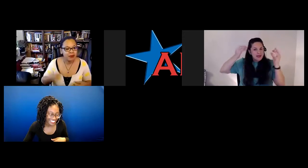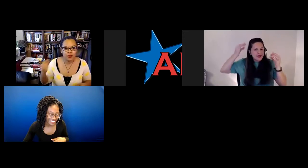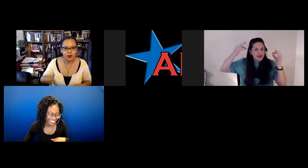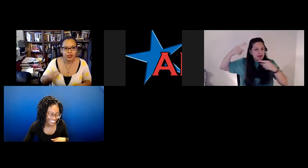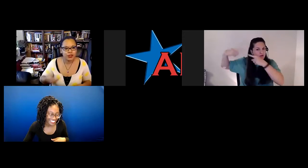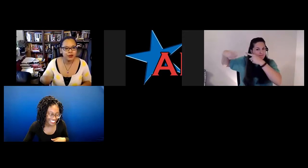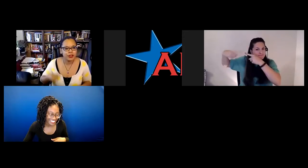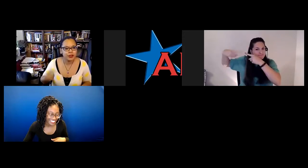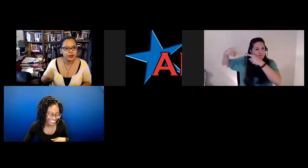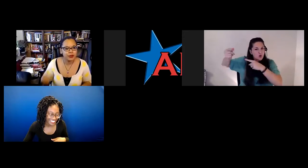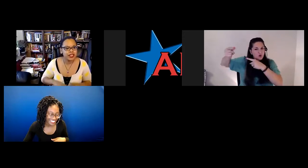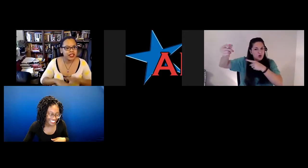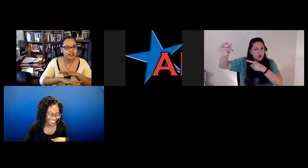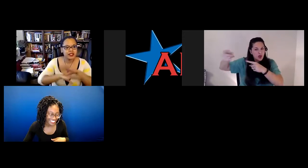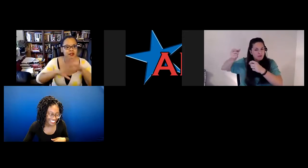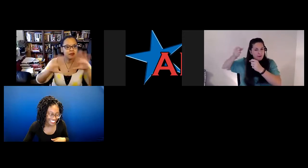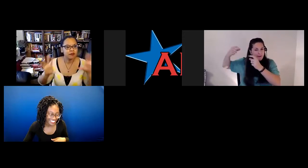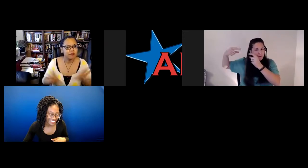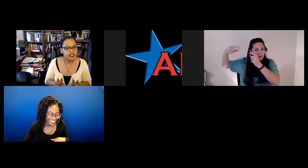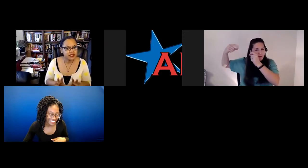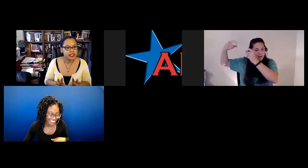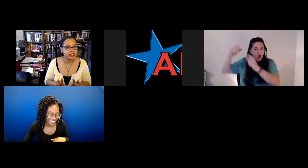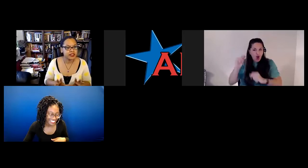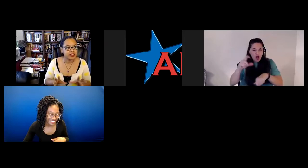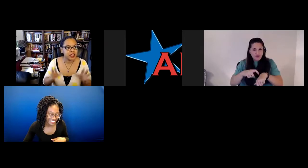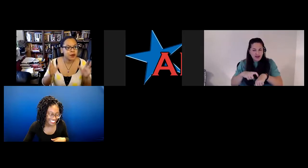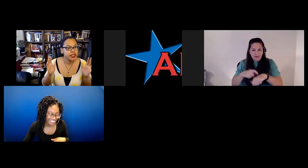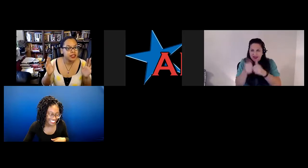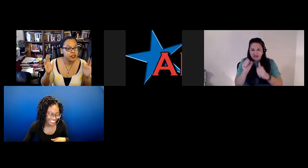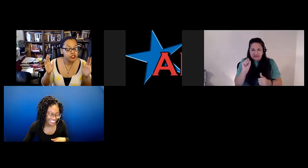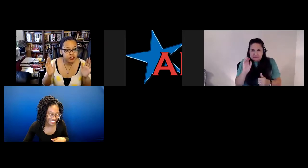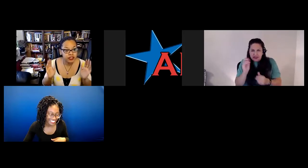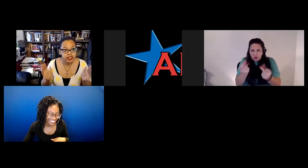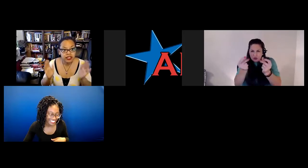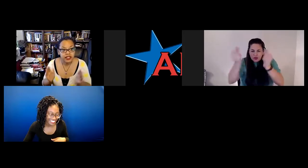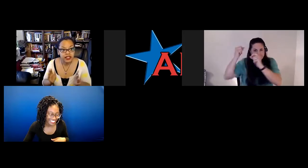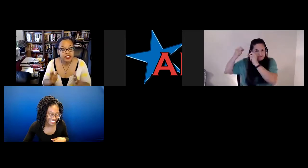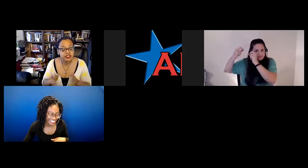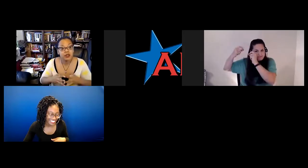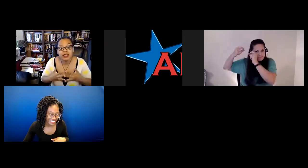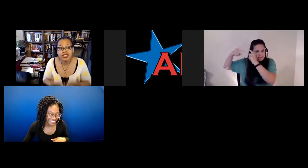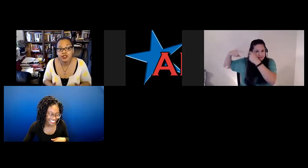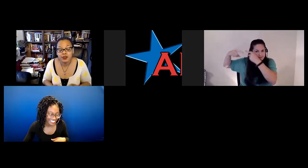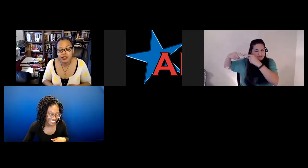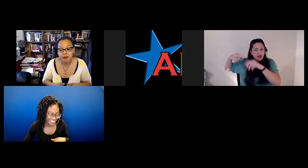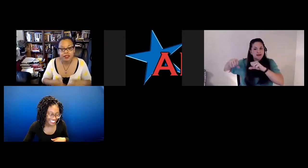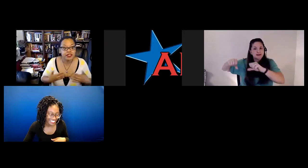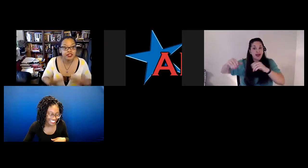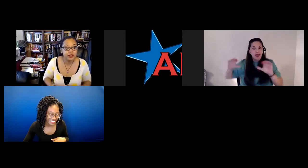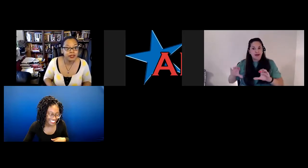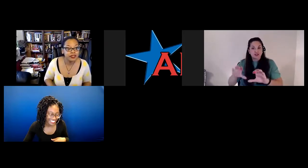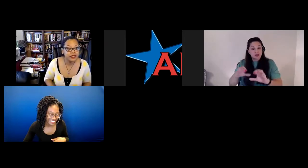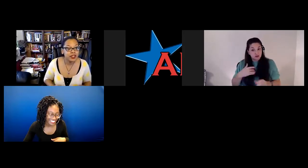time and quick. It's milliseconds that we start thinking and taking action, and we need to do that because